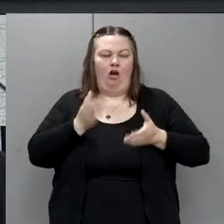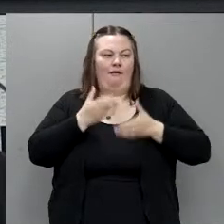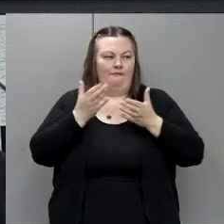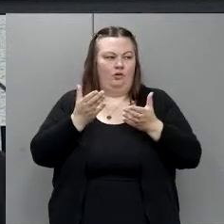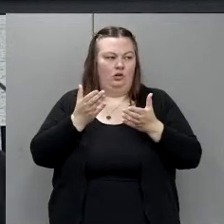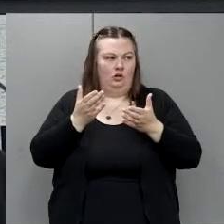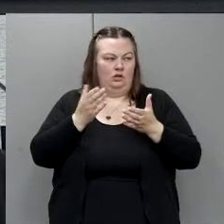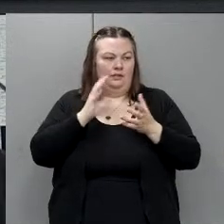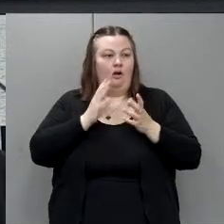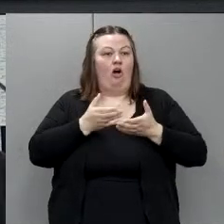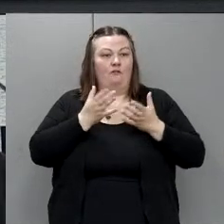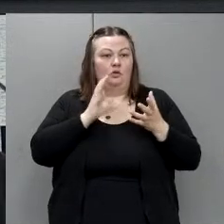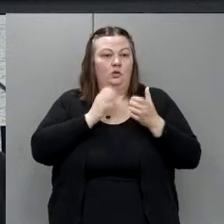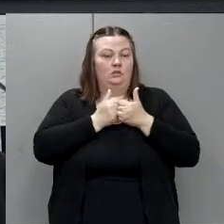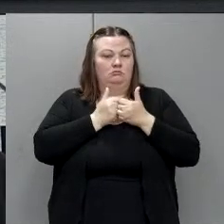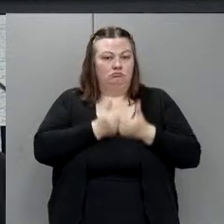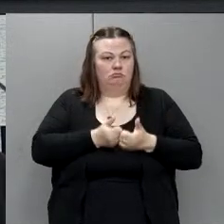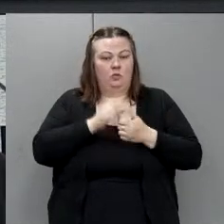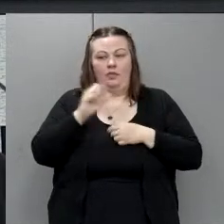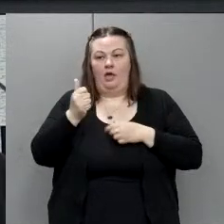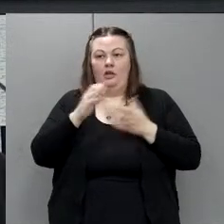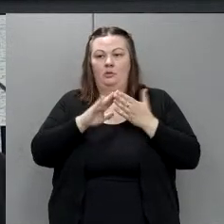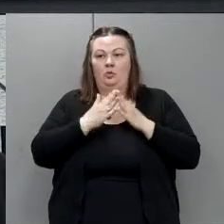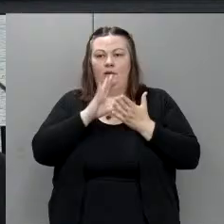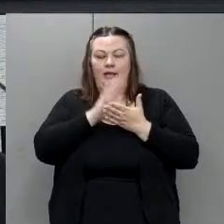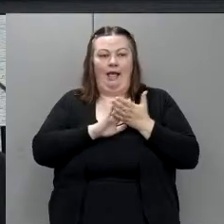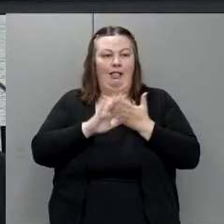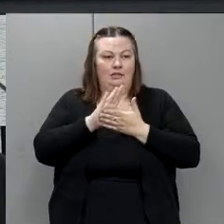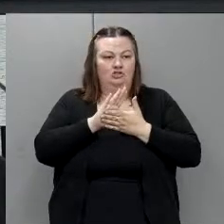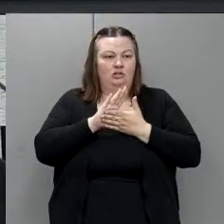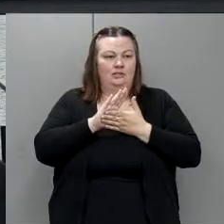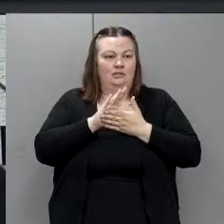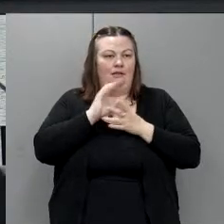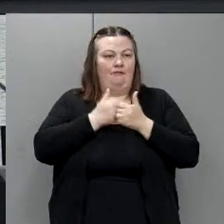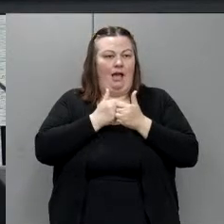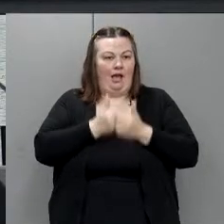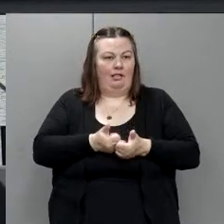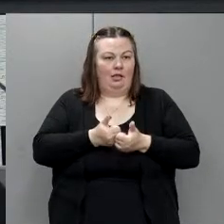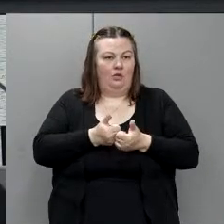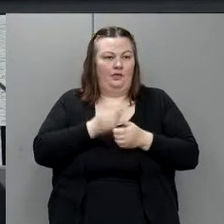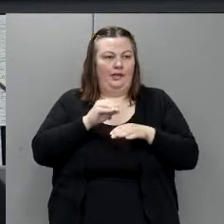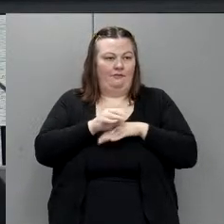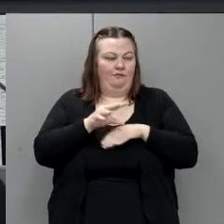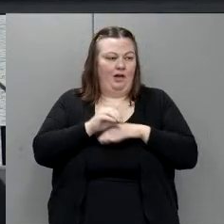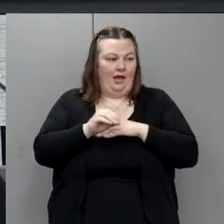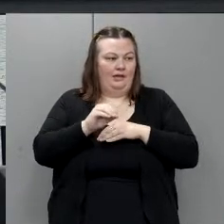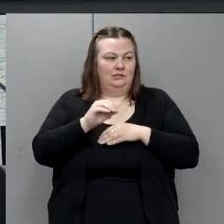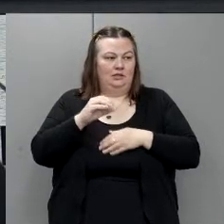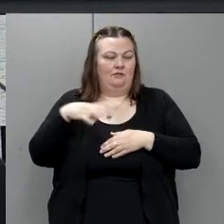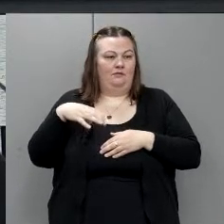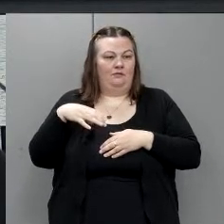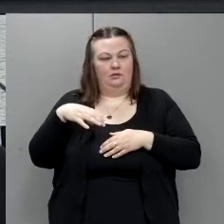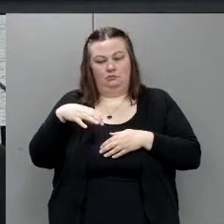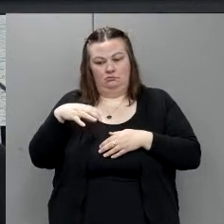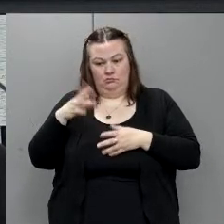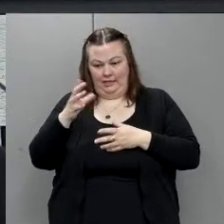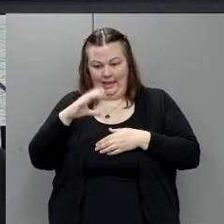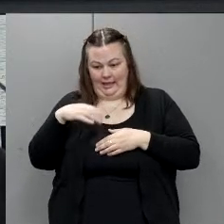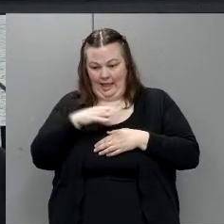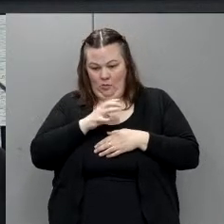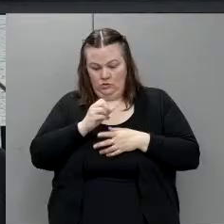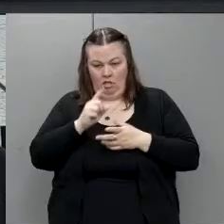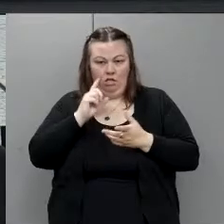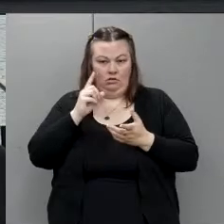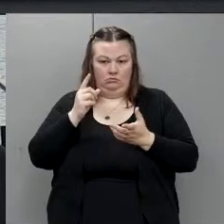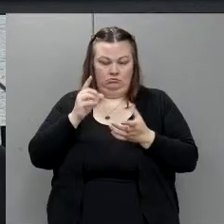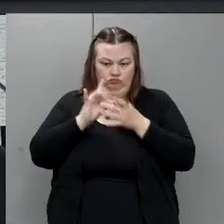in line with other community colleges. They followed the advice of counsel as to